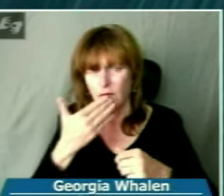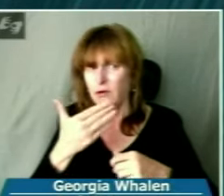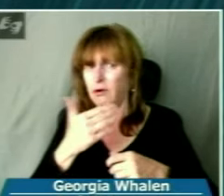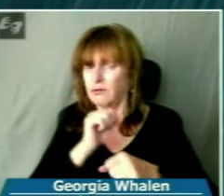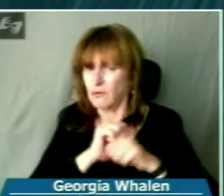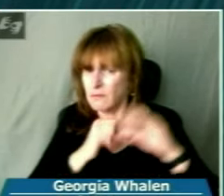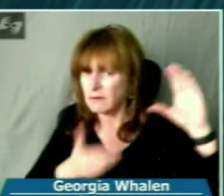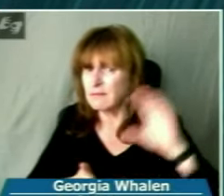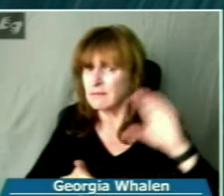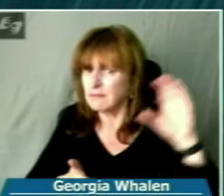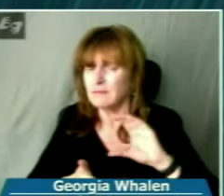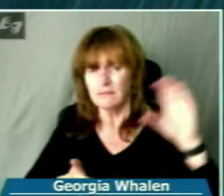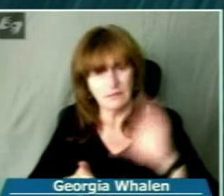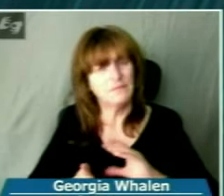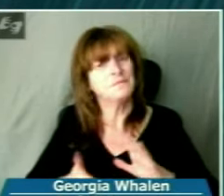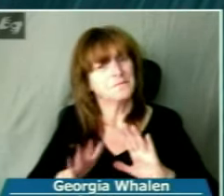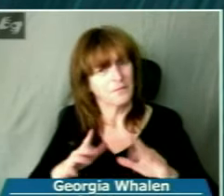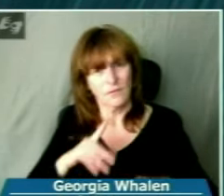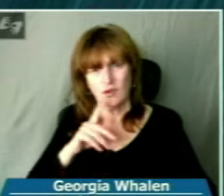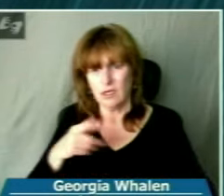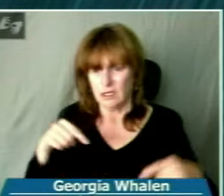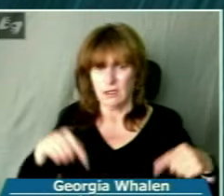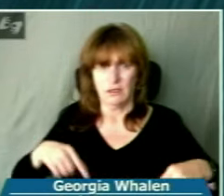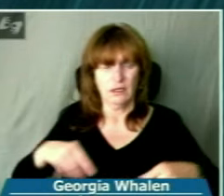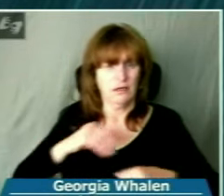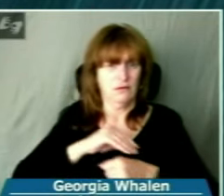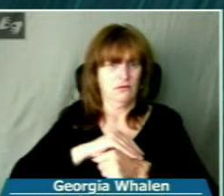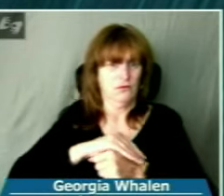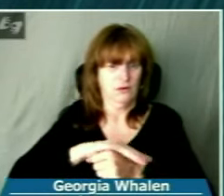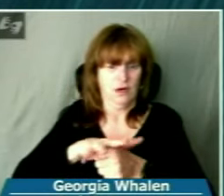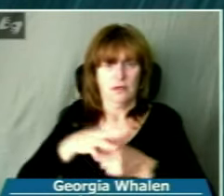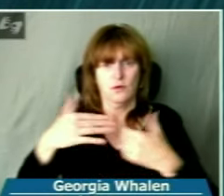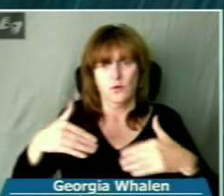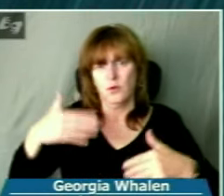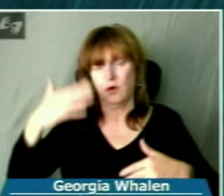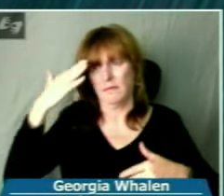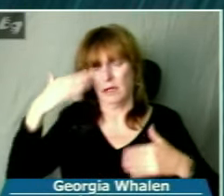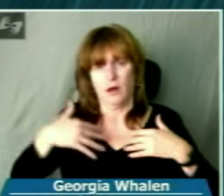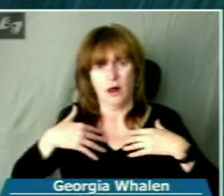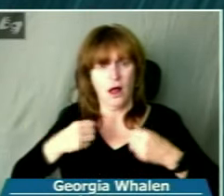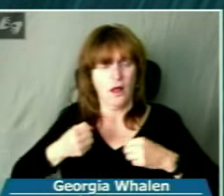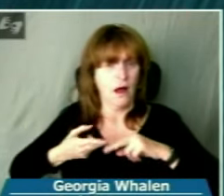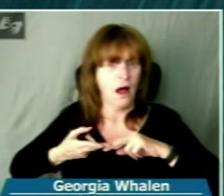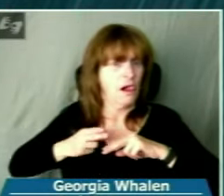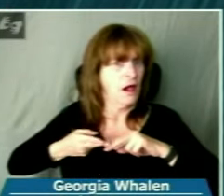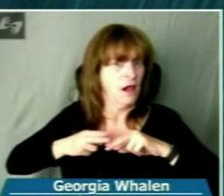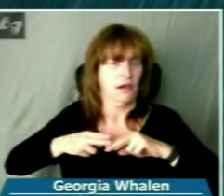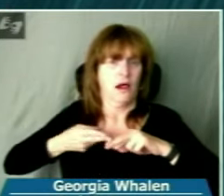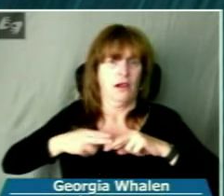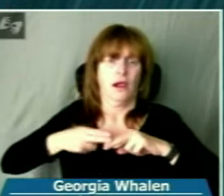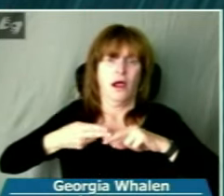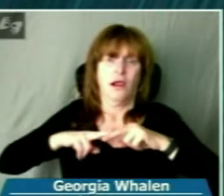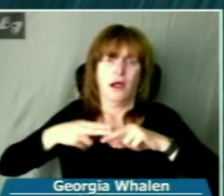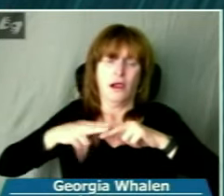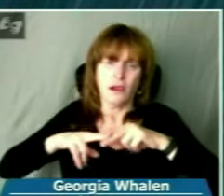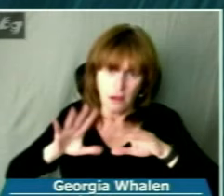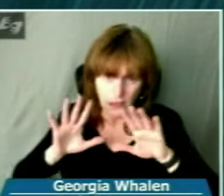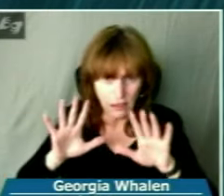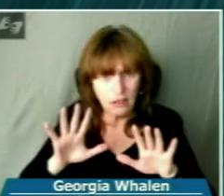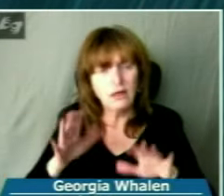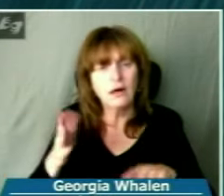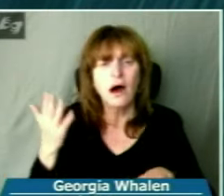mental health is amplified during this crisis time. Many people that are maybe mildly suffering with mental health issues